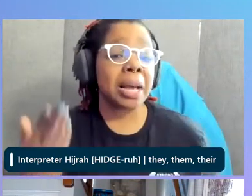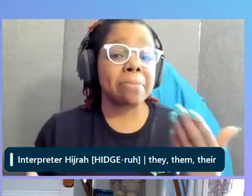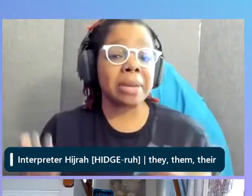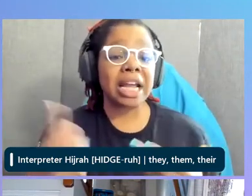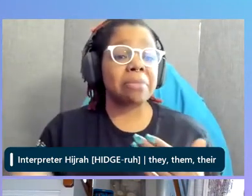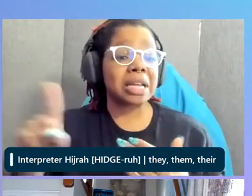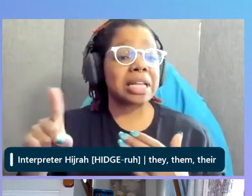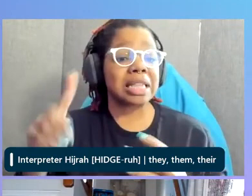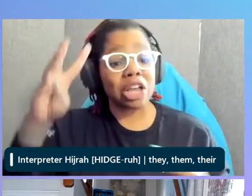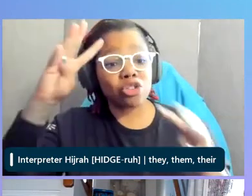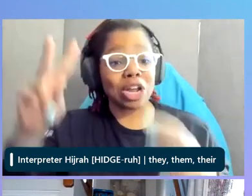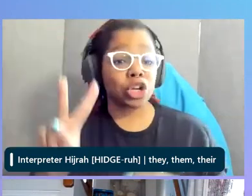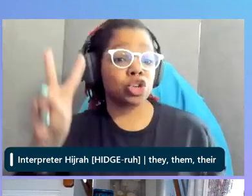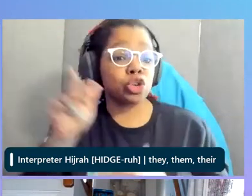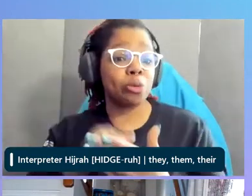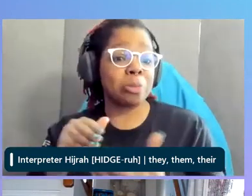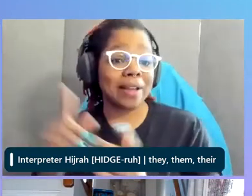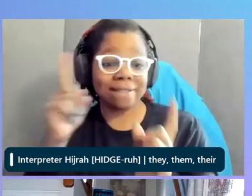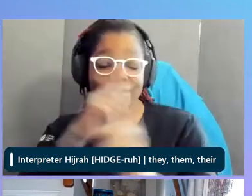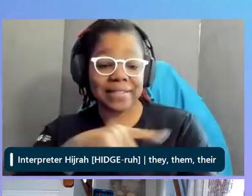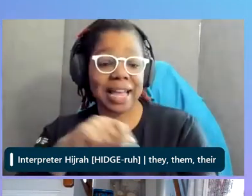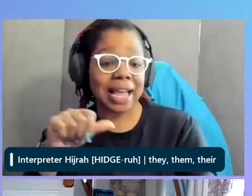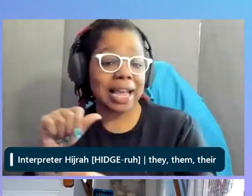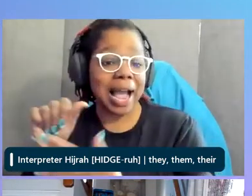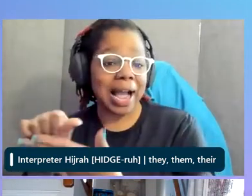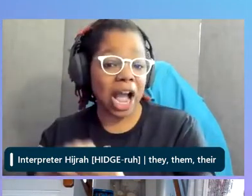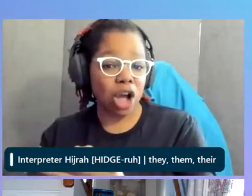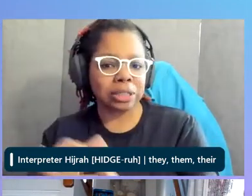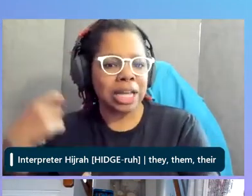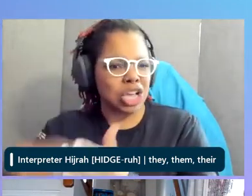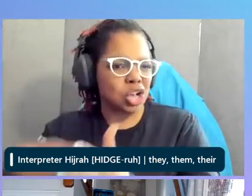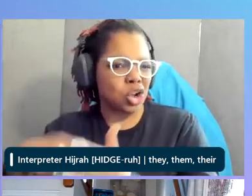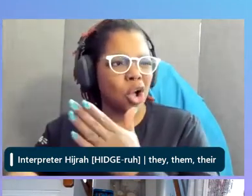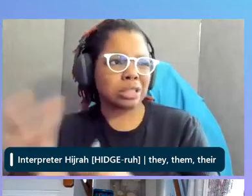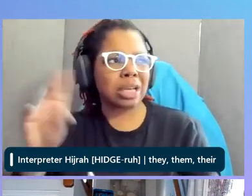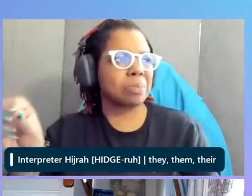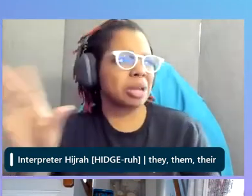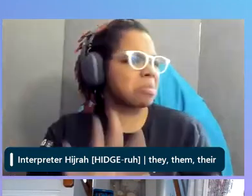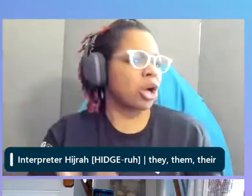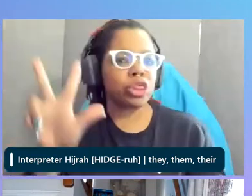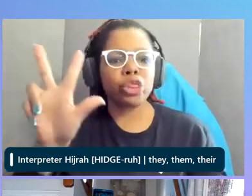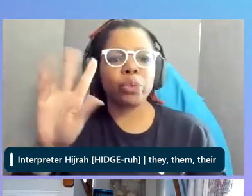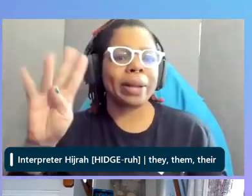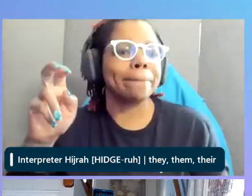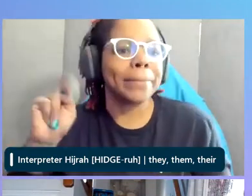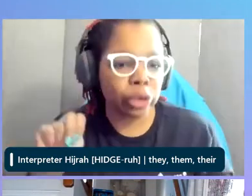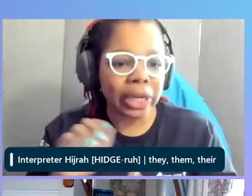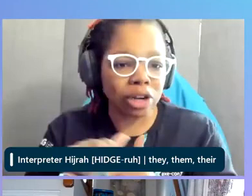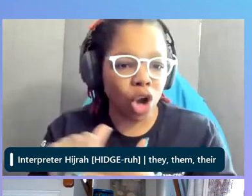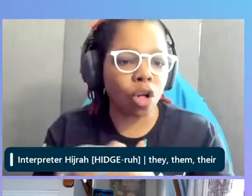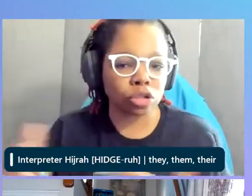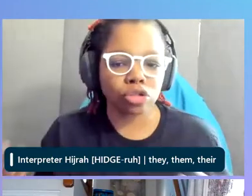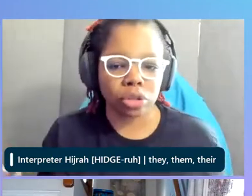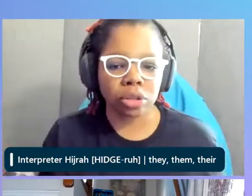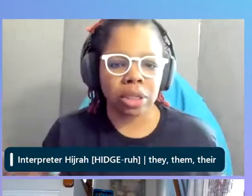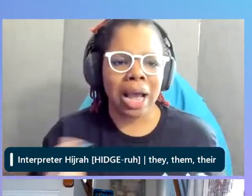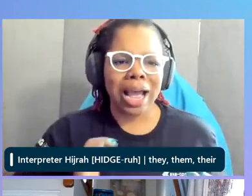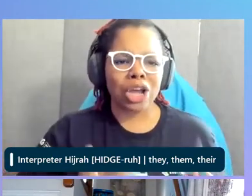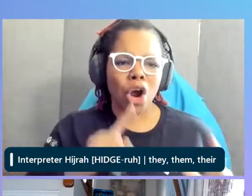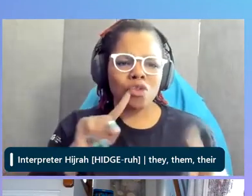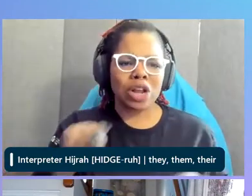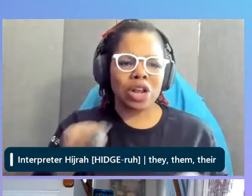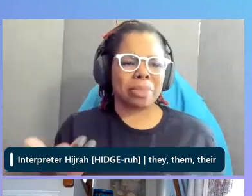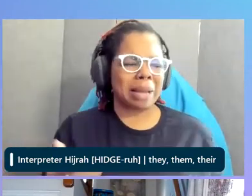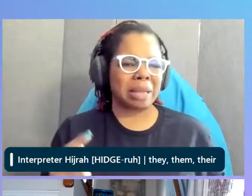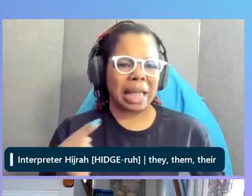2 million fake accounts and then end up costing the company about $3 billion, right? And our reaction might be